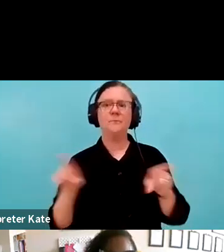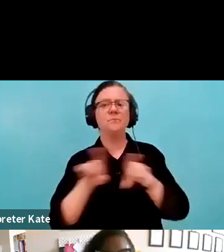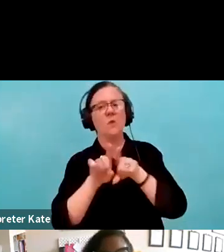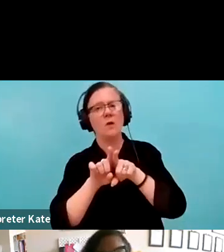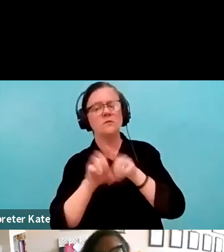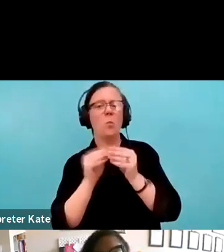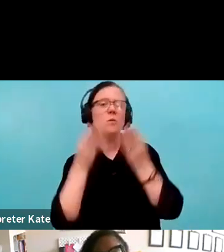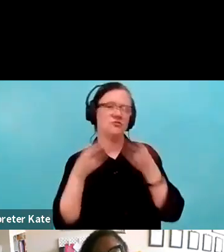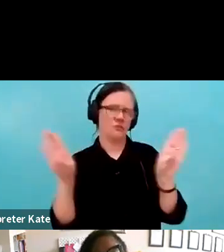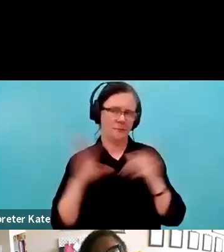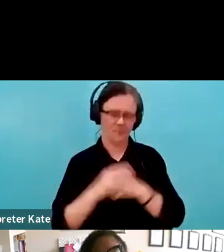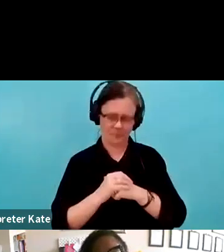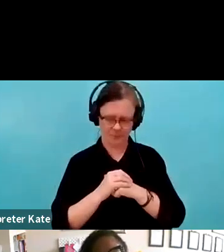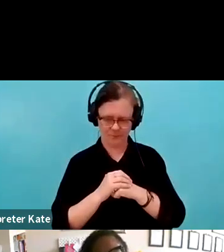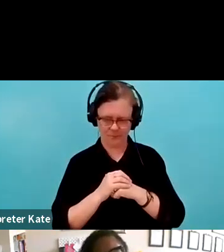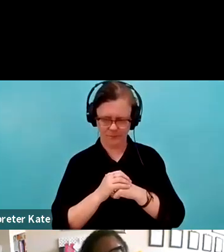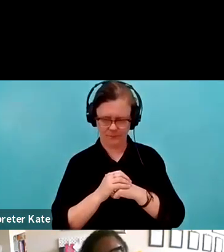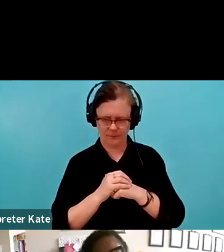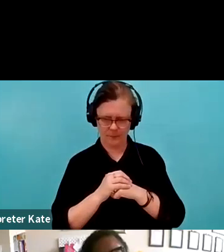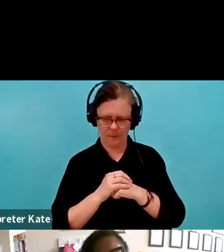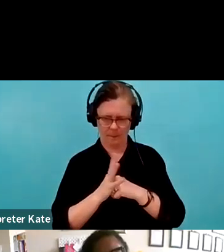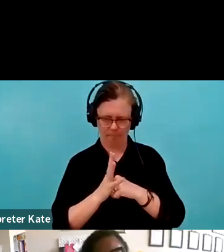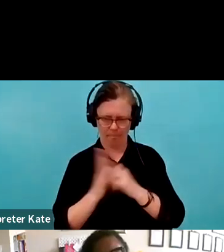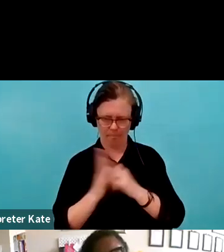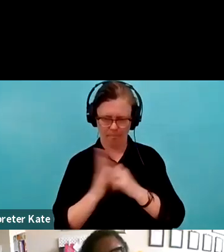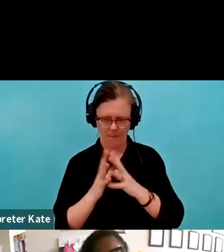more generally about